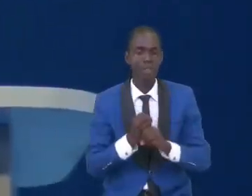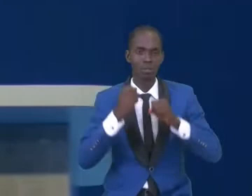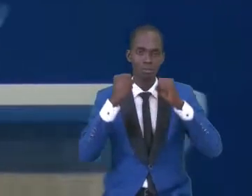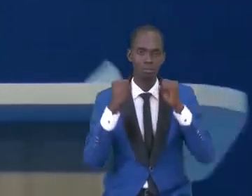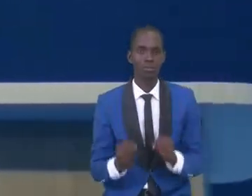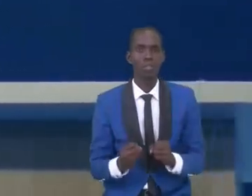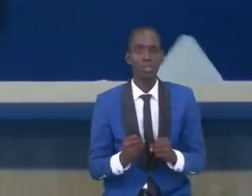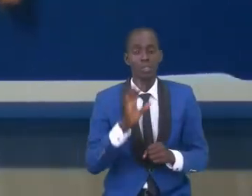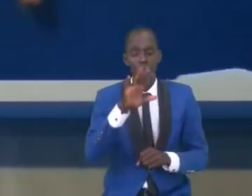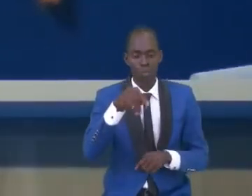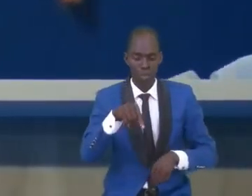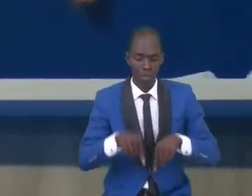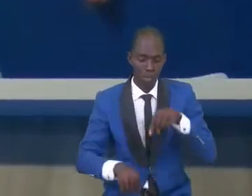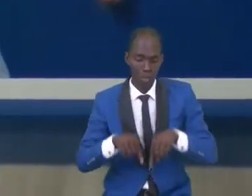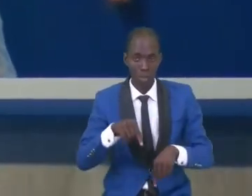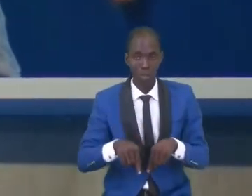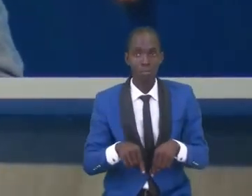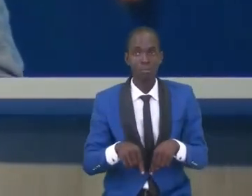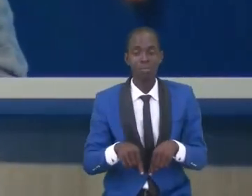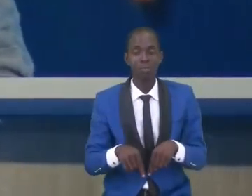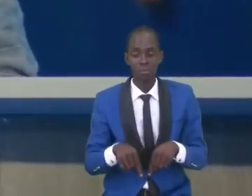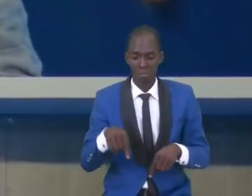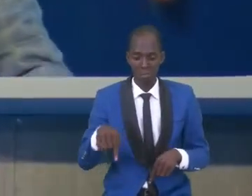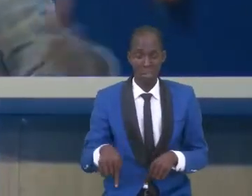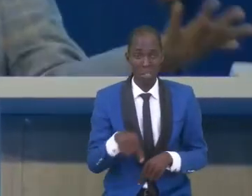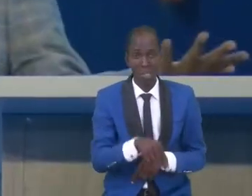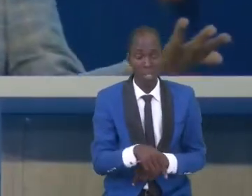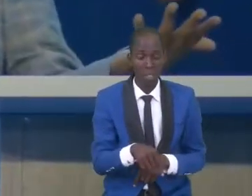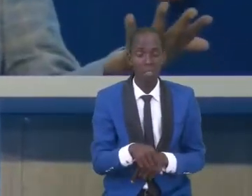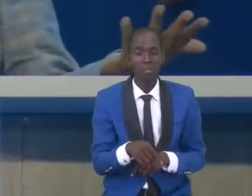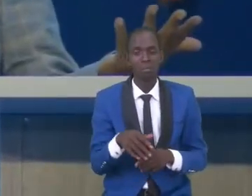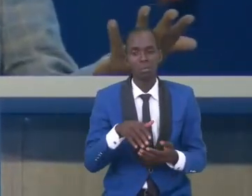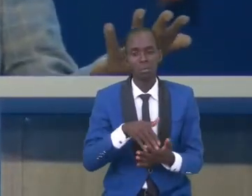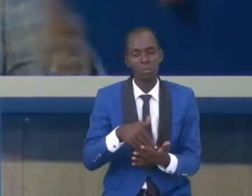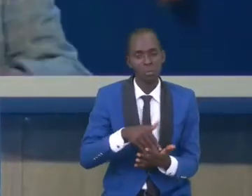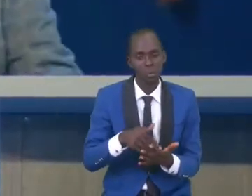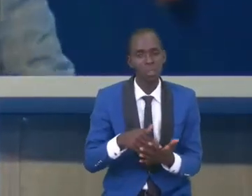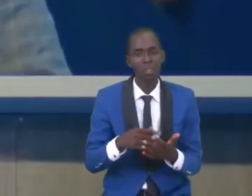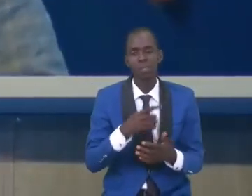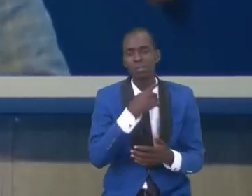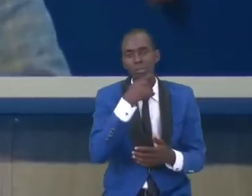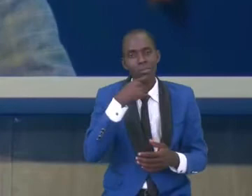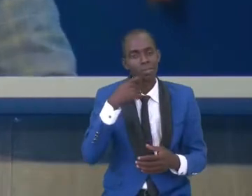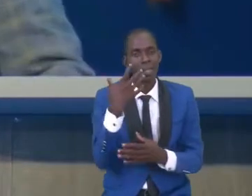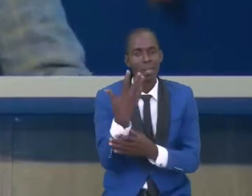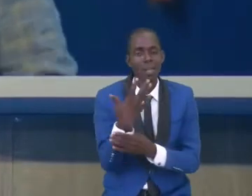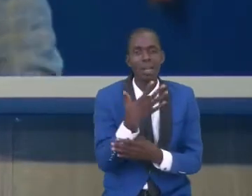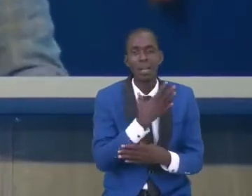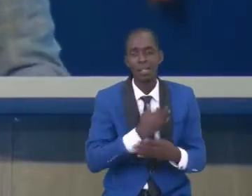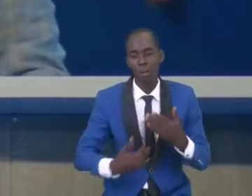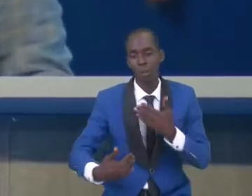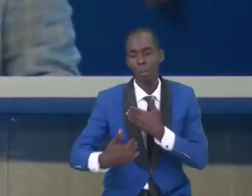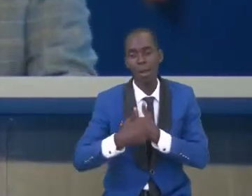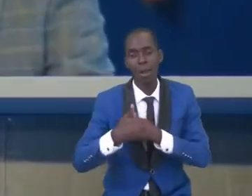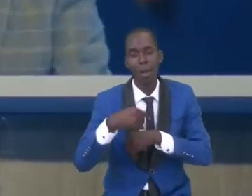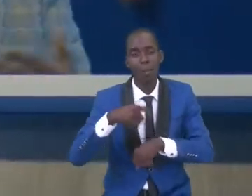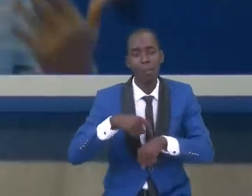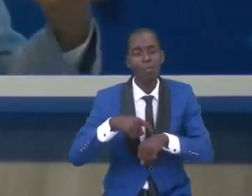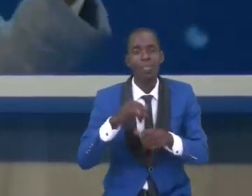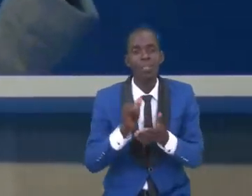lame legs, paralyzed hands, withered hands, and your backbone that is